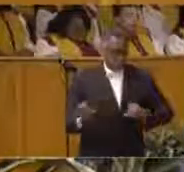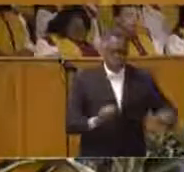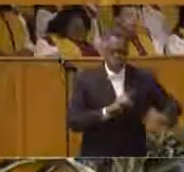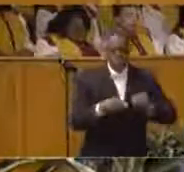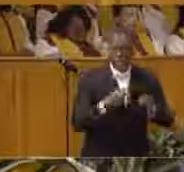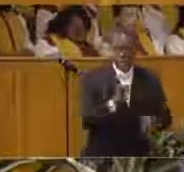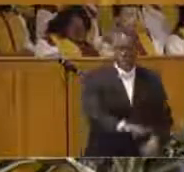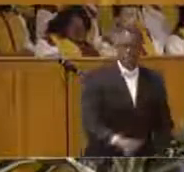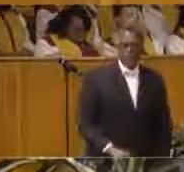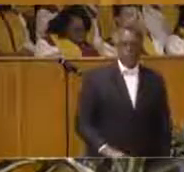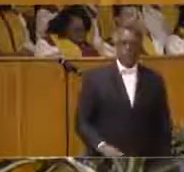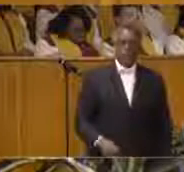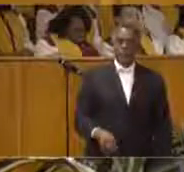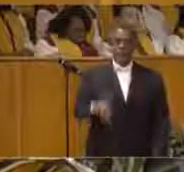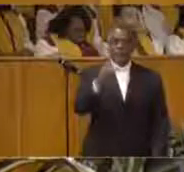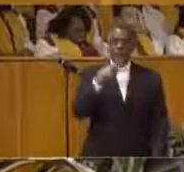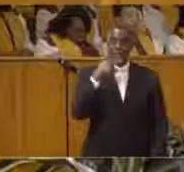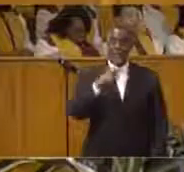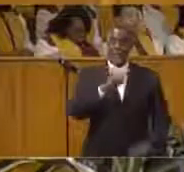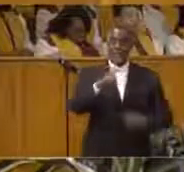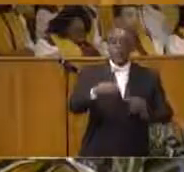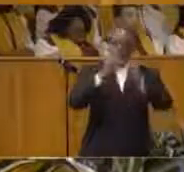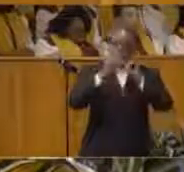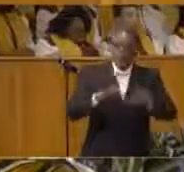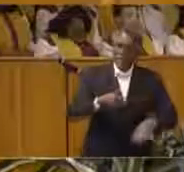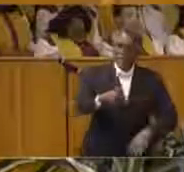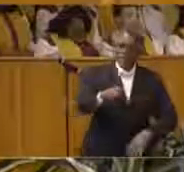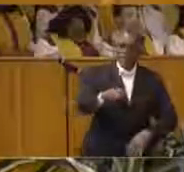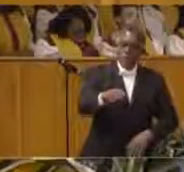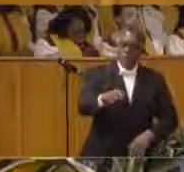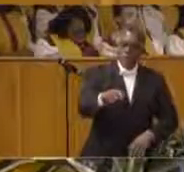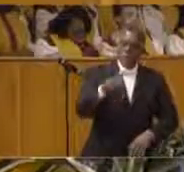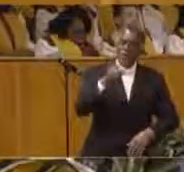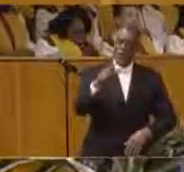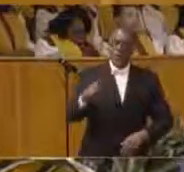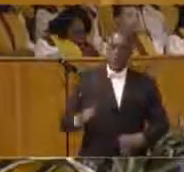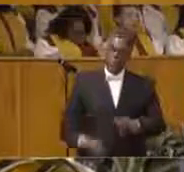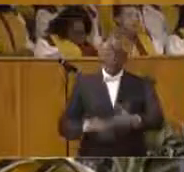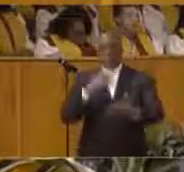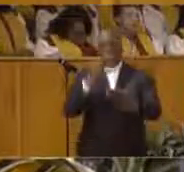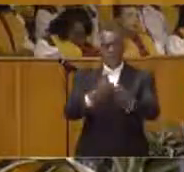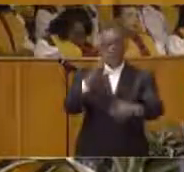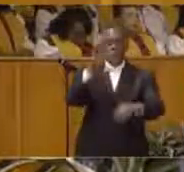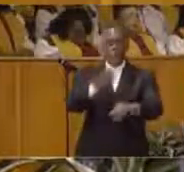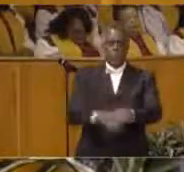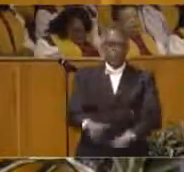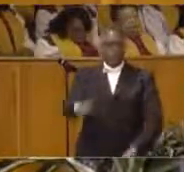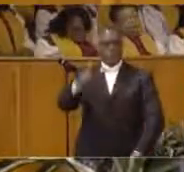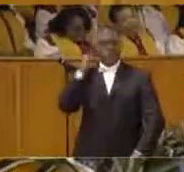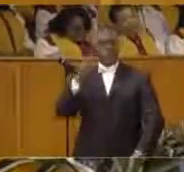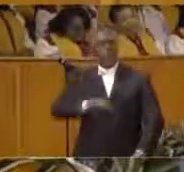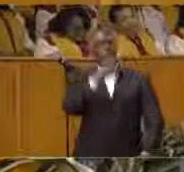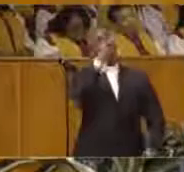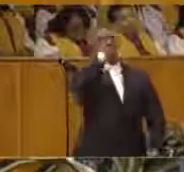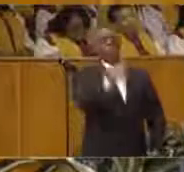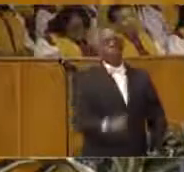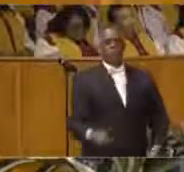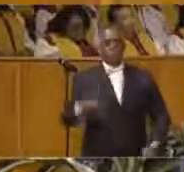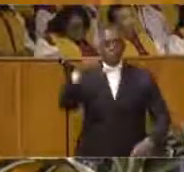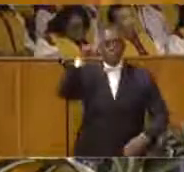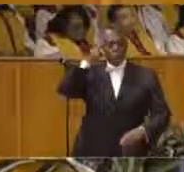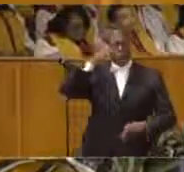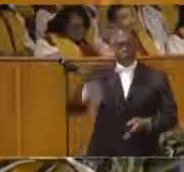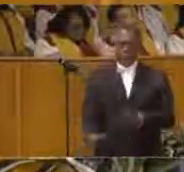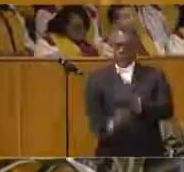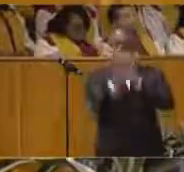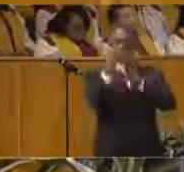it. And God says that when I bless you, and you come to church and refuse to render the tithe, you are standing in